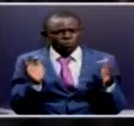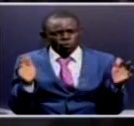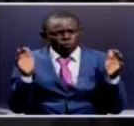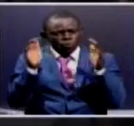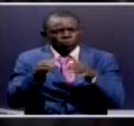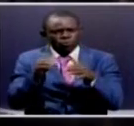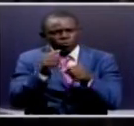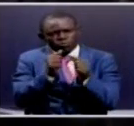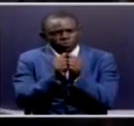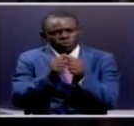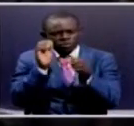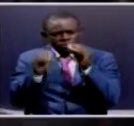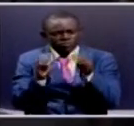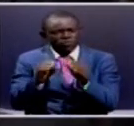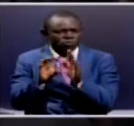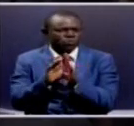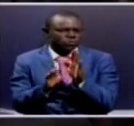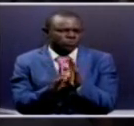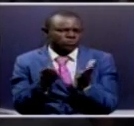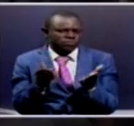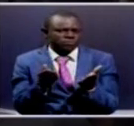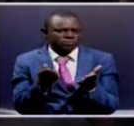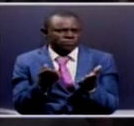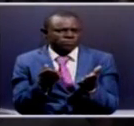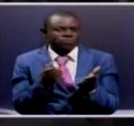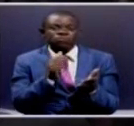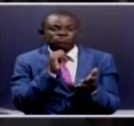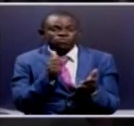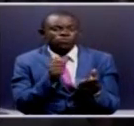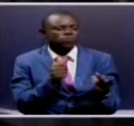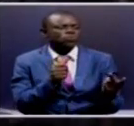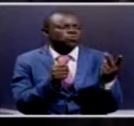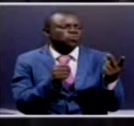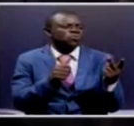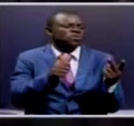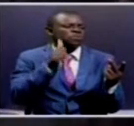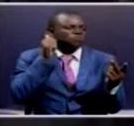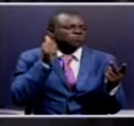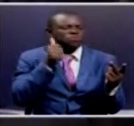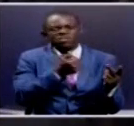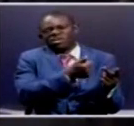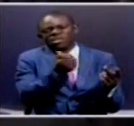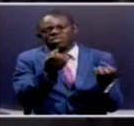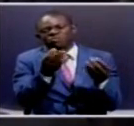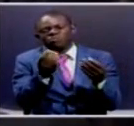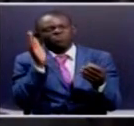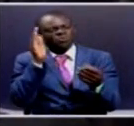move forward. You can't, on the one hand, claim that there is tension in the country. You can't, on the one hand, claim